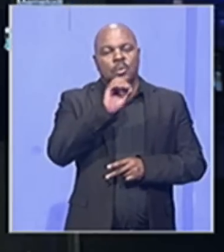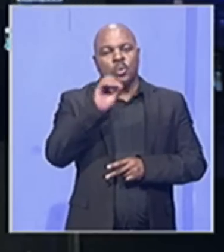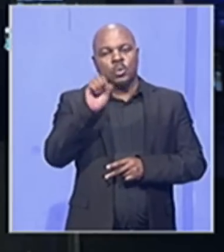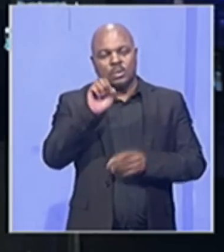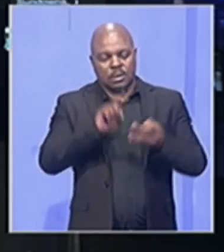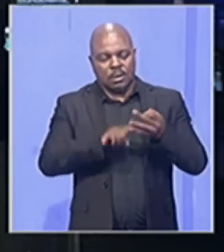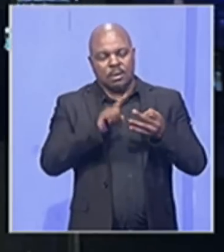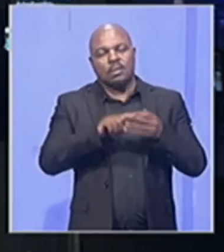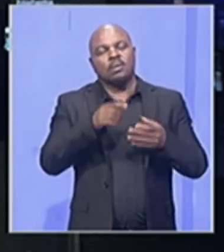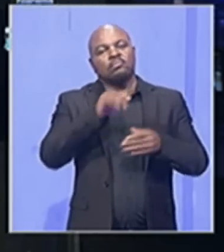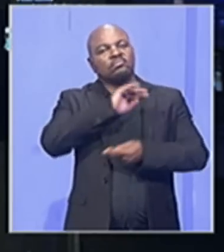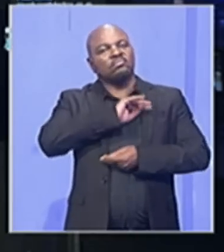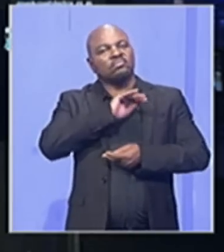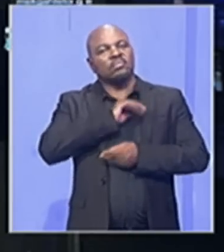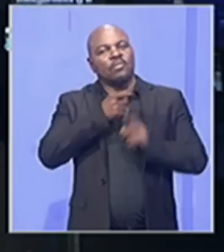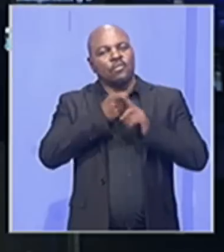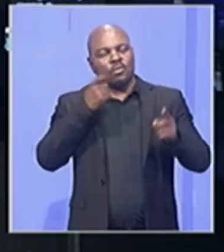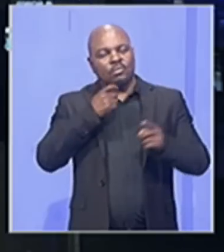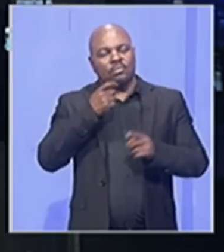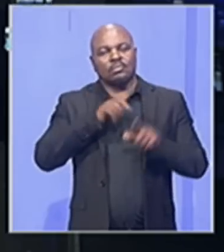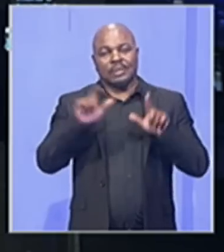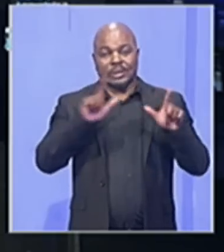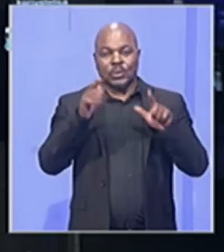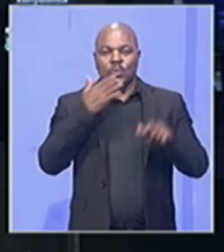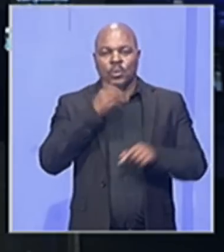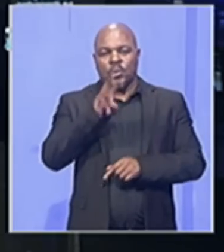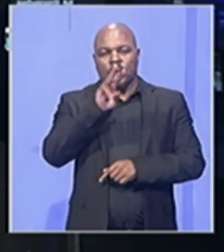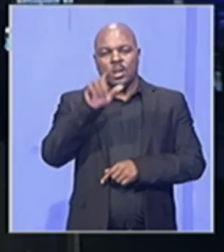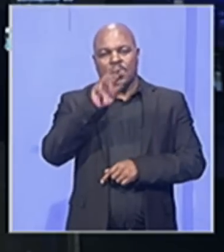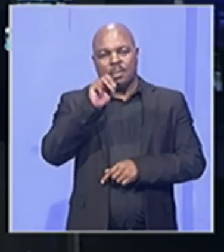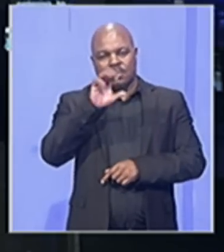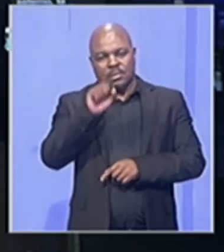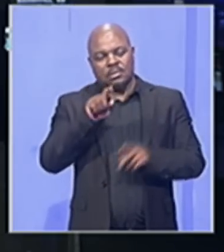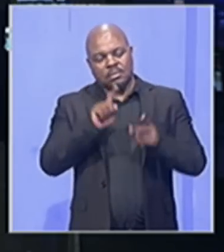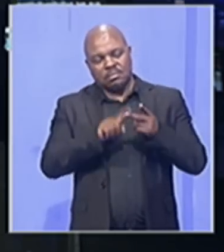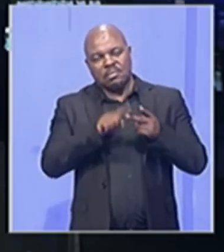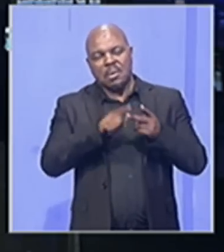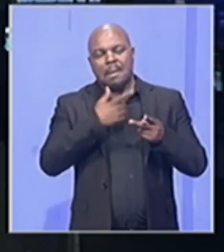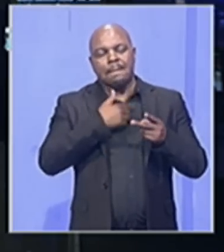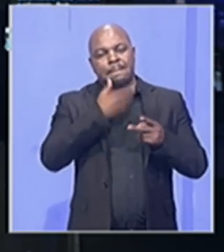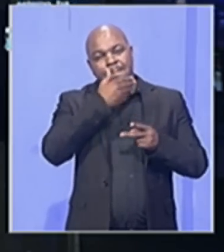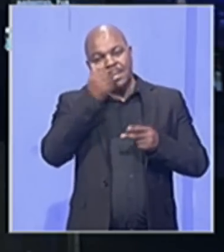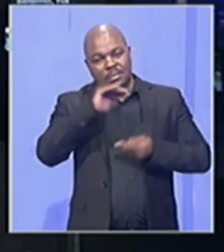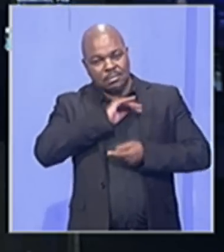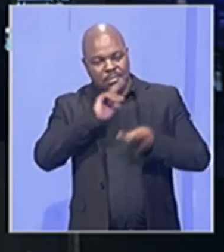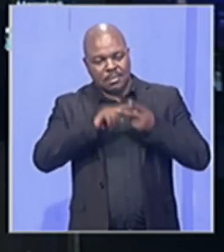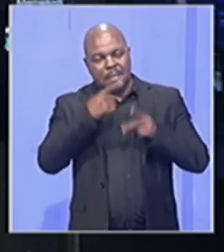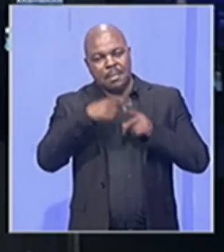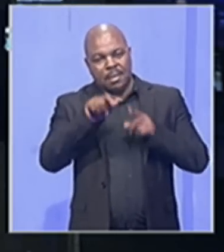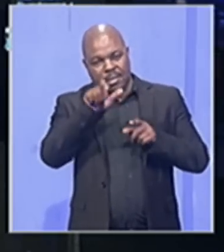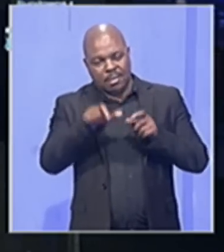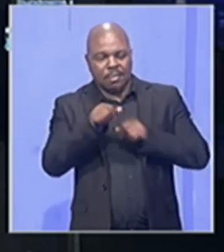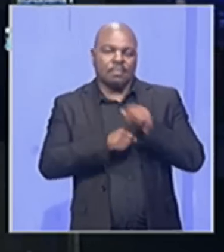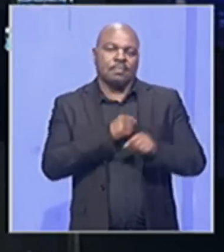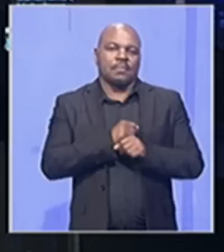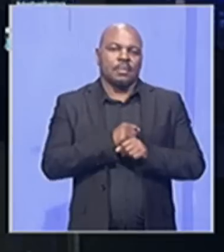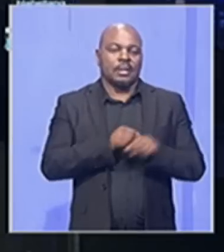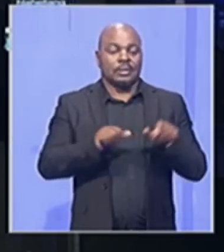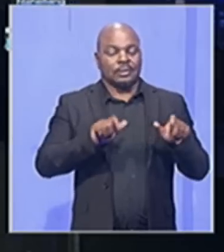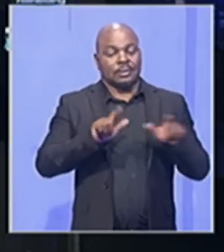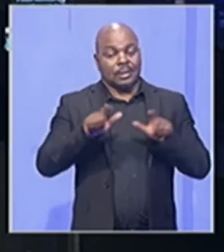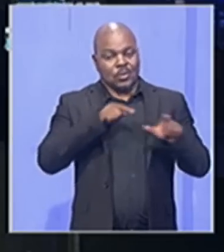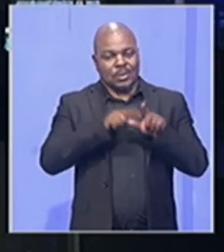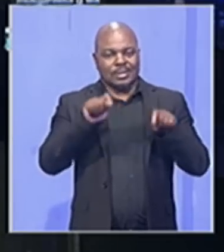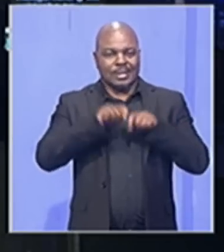hlahella mokgahlelong e mene e kenyeletsang sebapadi sa selemo le sethibathibedi sa selemo ha Mamelodi Sundowns e hlahella mokgahlelong wa sehlopha sa